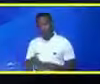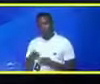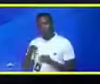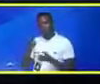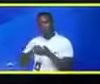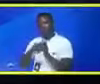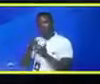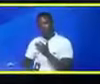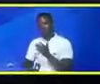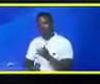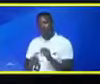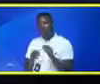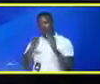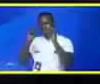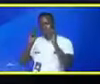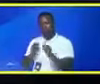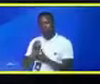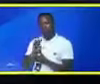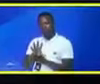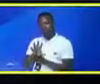it marvelous light.